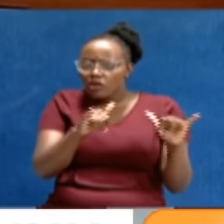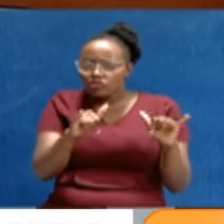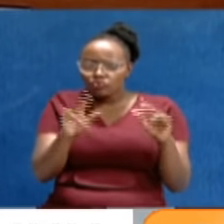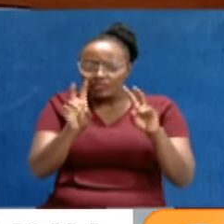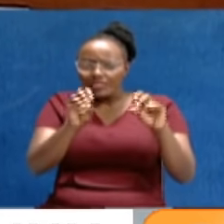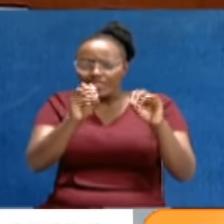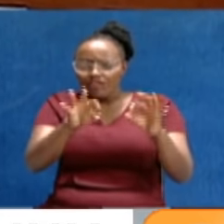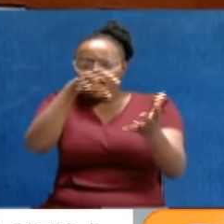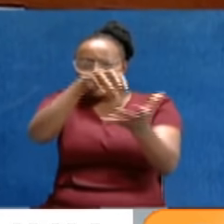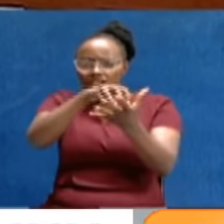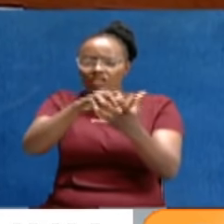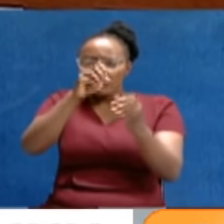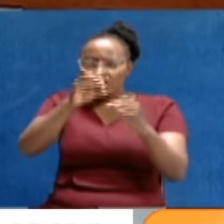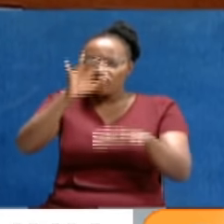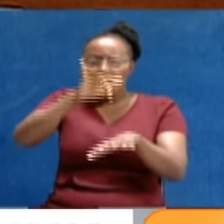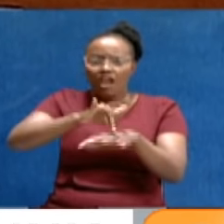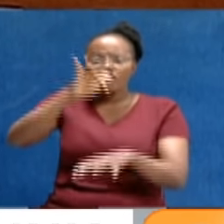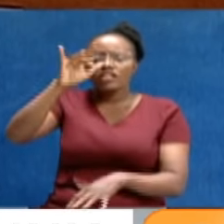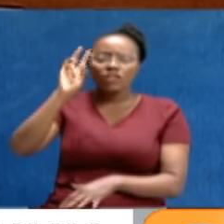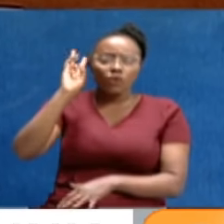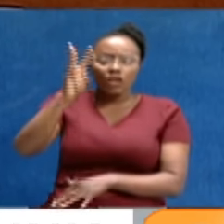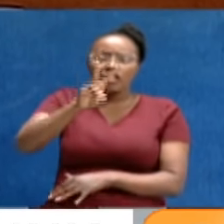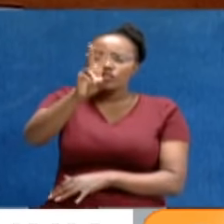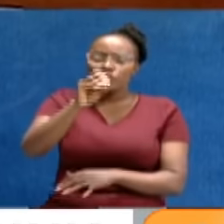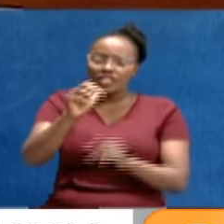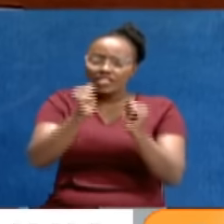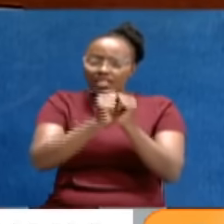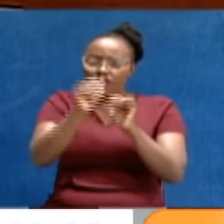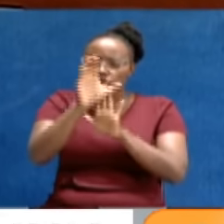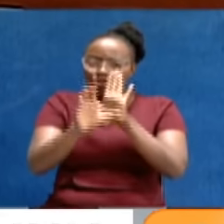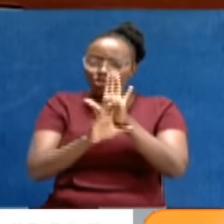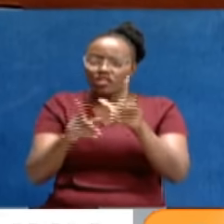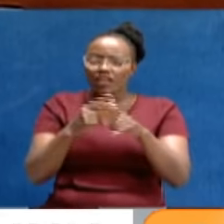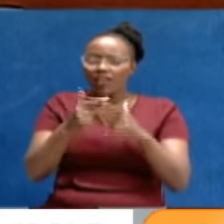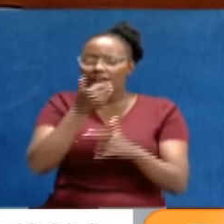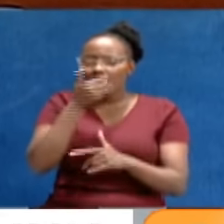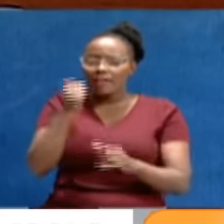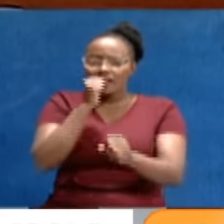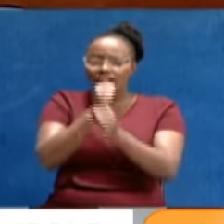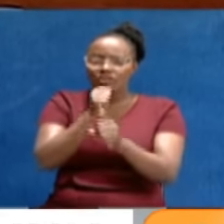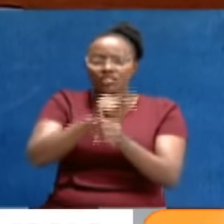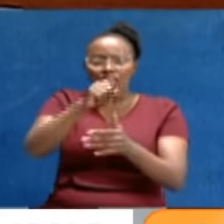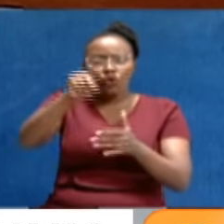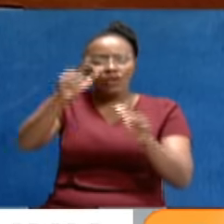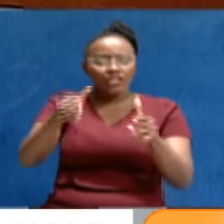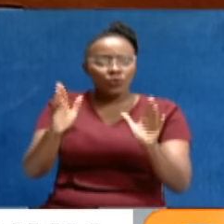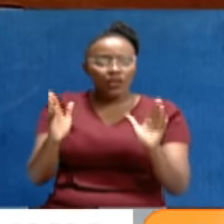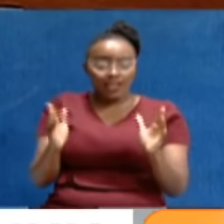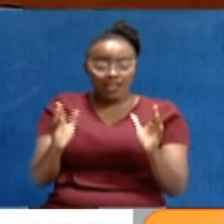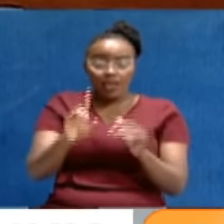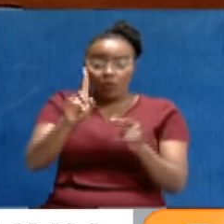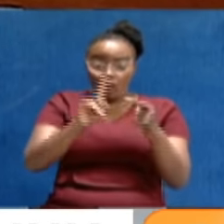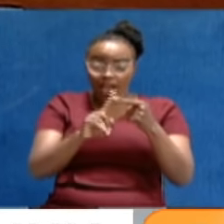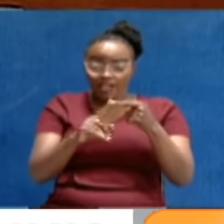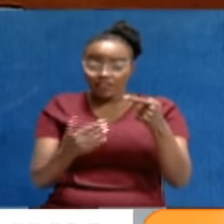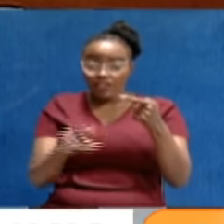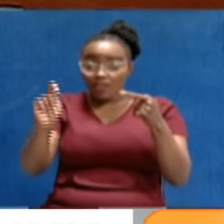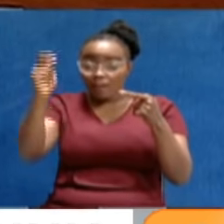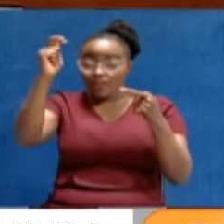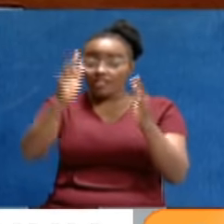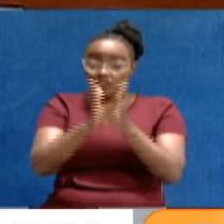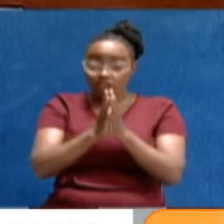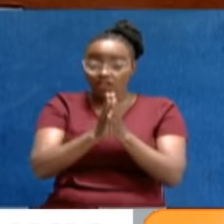where if we are going to affect the 2010 constitution, then we better do it correctly. And the